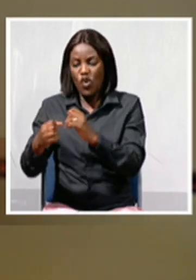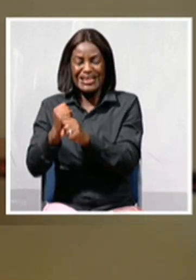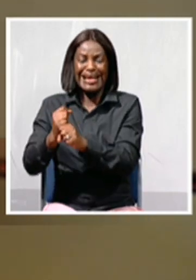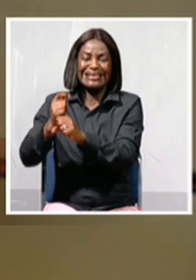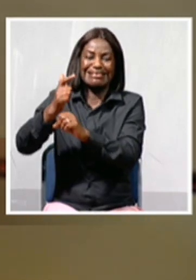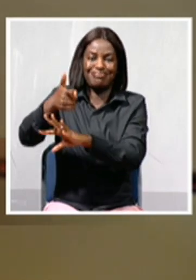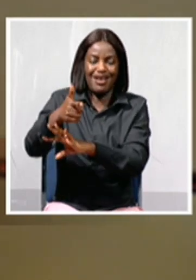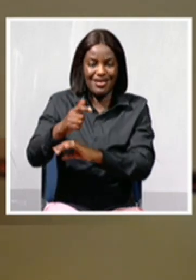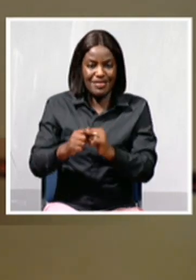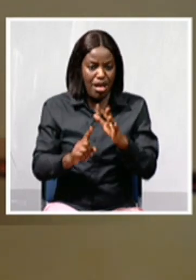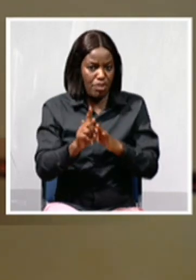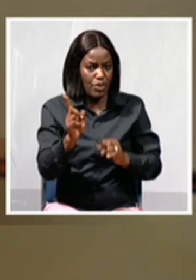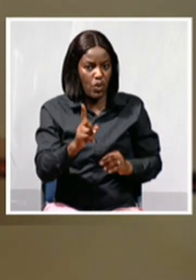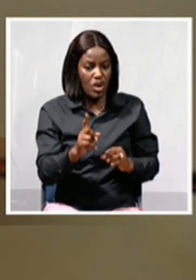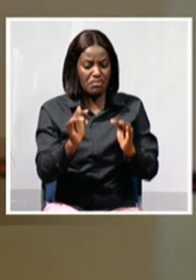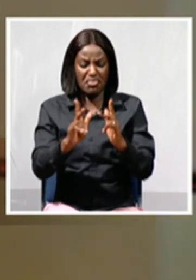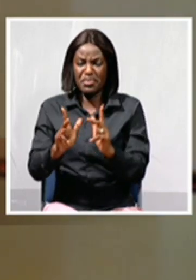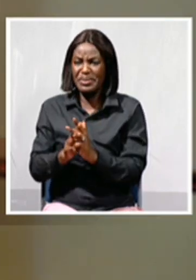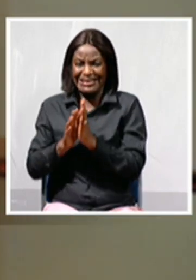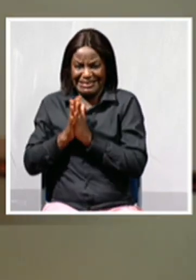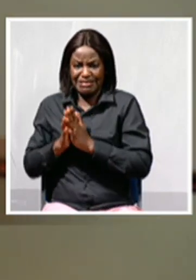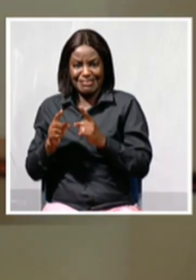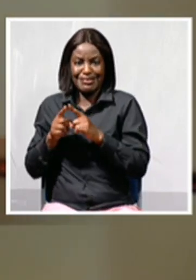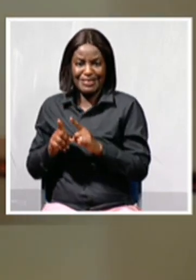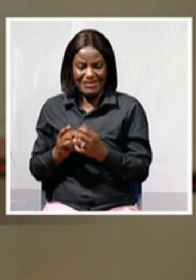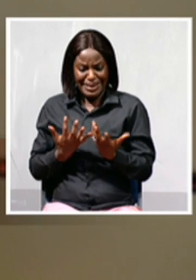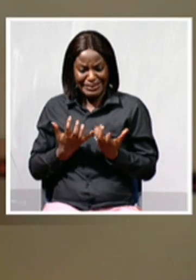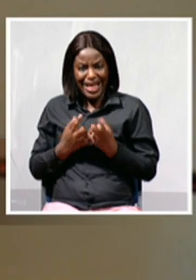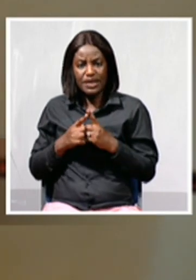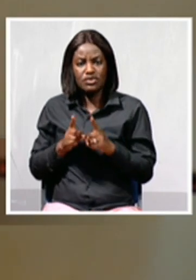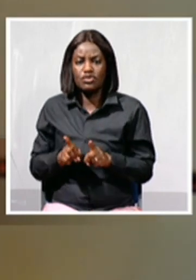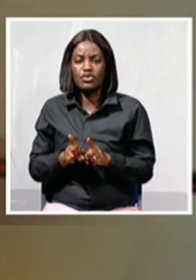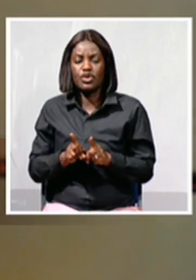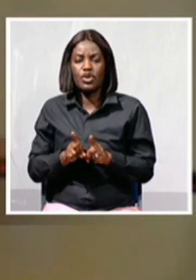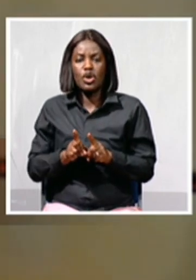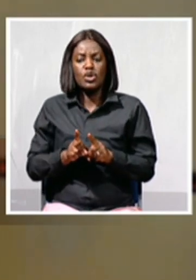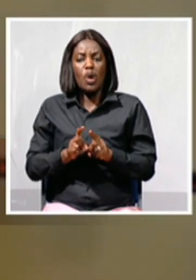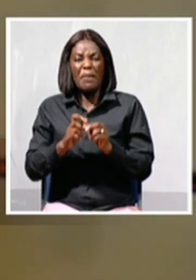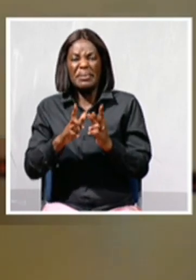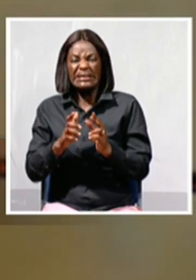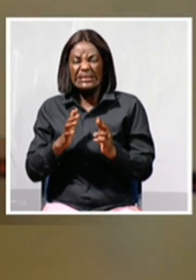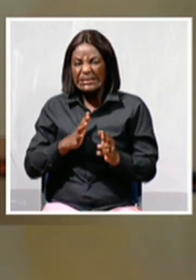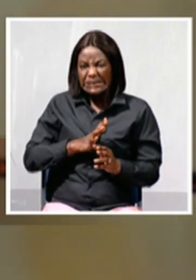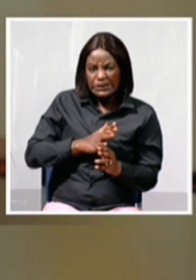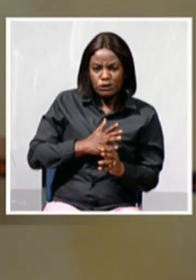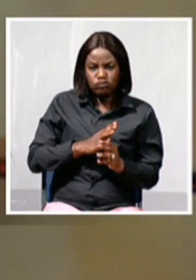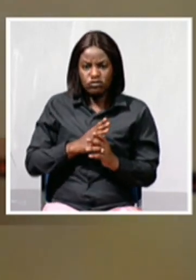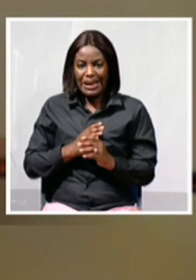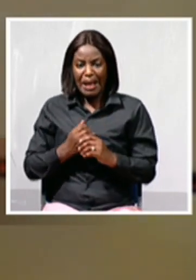beginning sometimes to doubt whether their aspirations and their hopes will